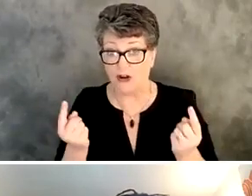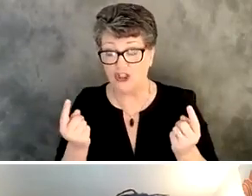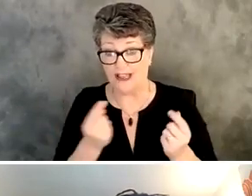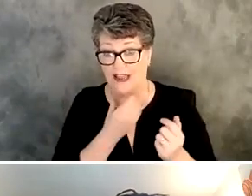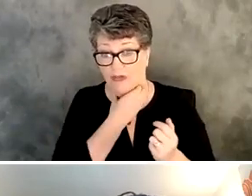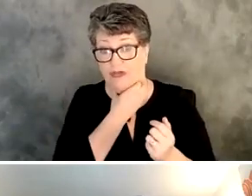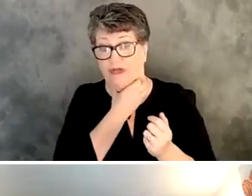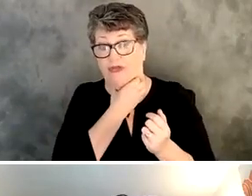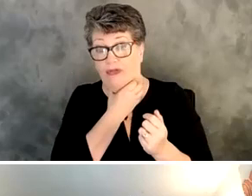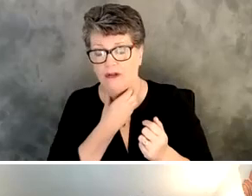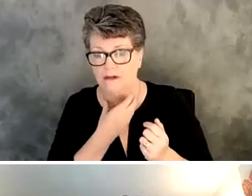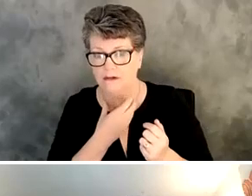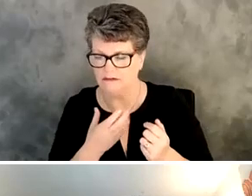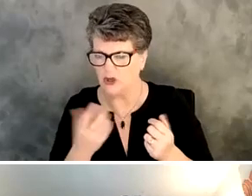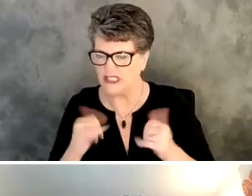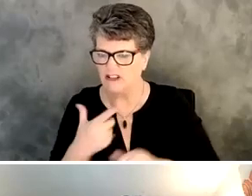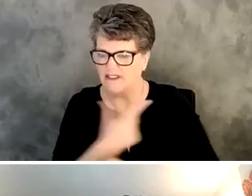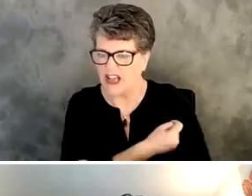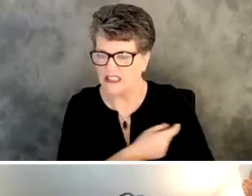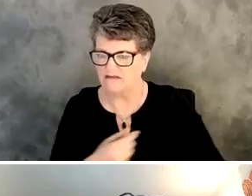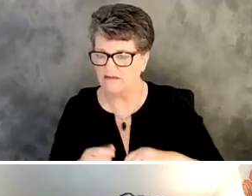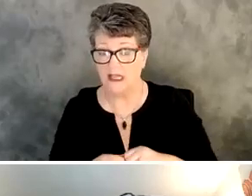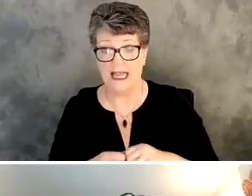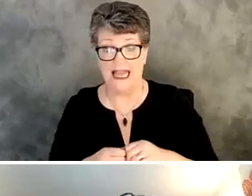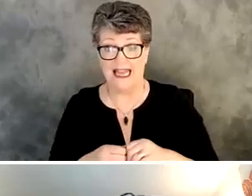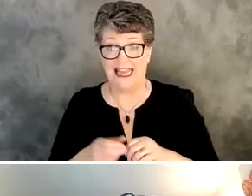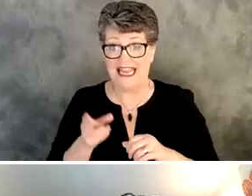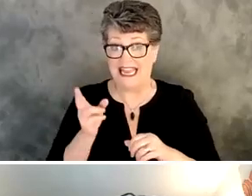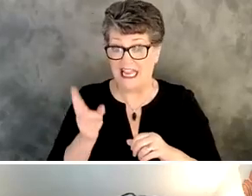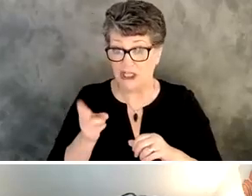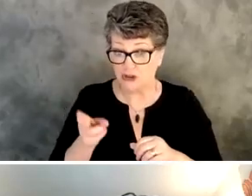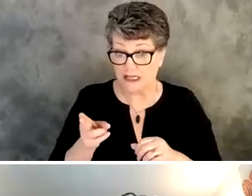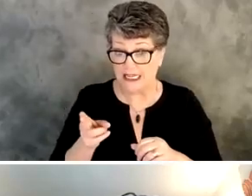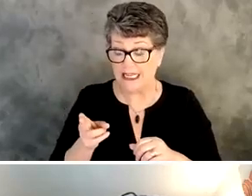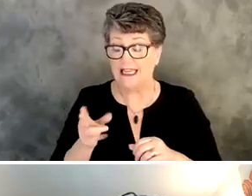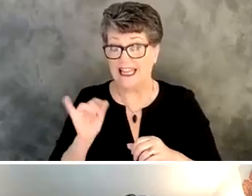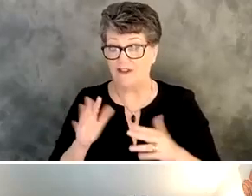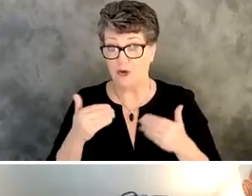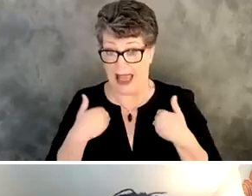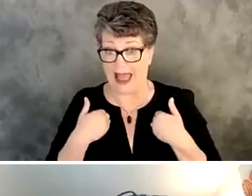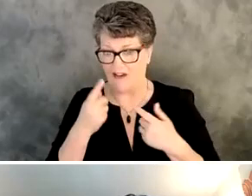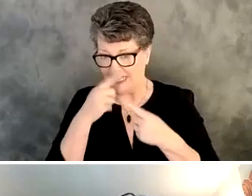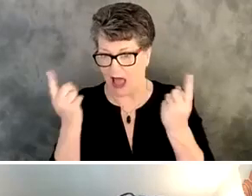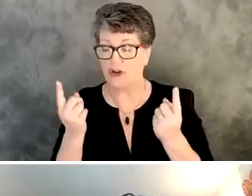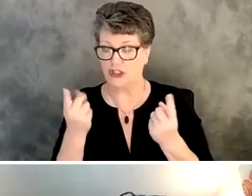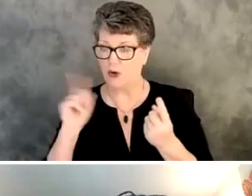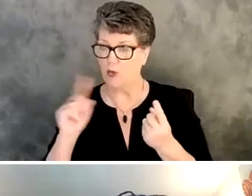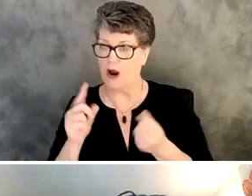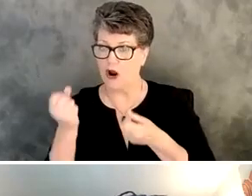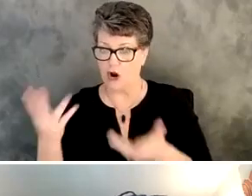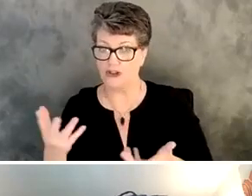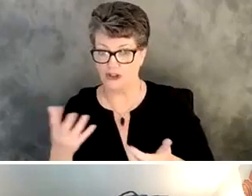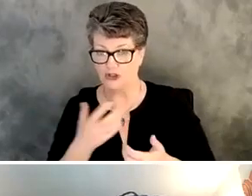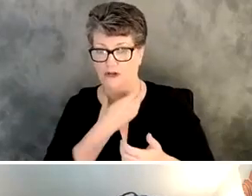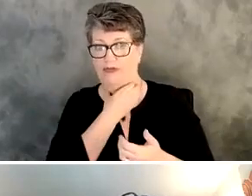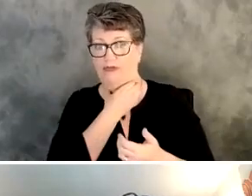vaccine. Typically, if you had a history of anaphylaxis to something, you'll be monitored for 30 minutes. But otherwise, the